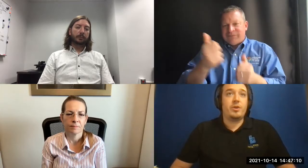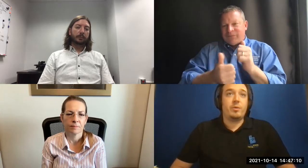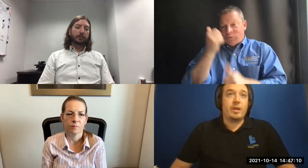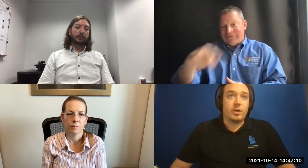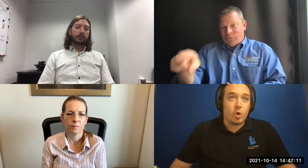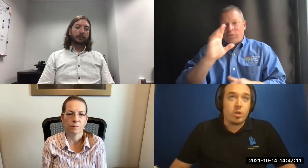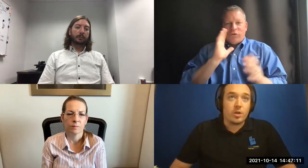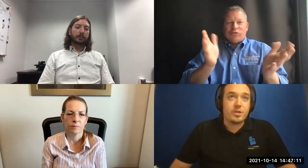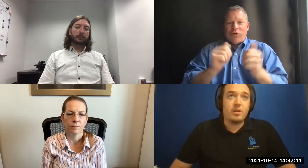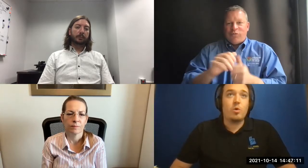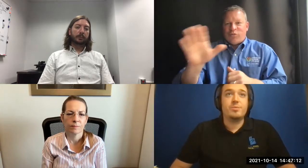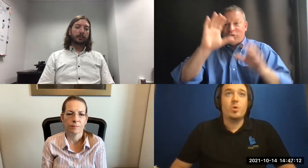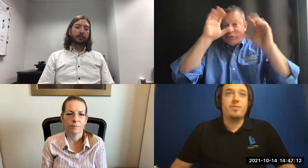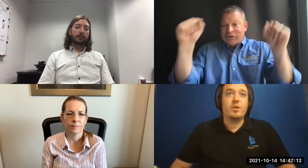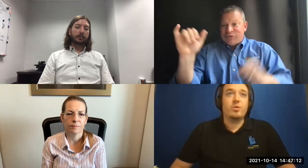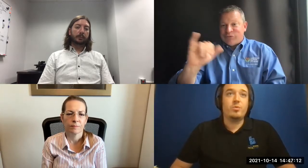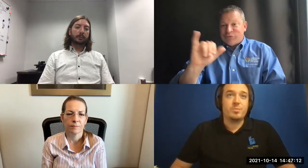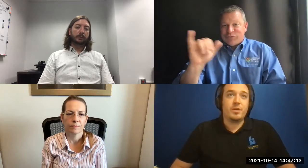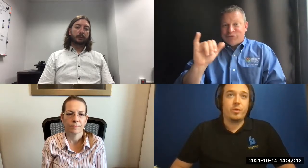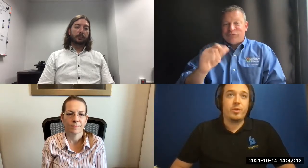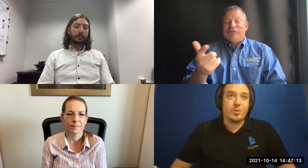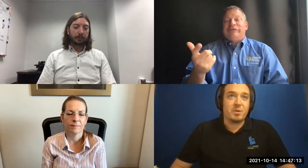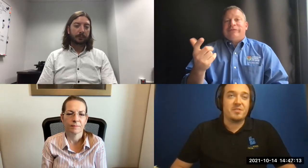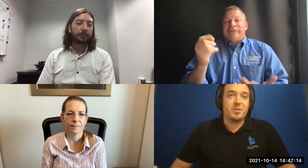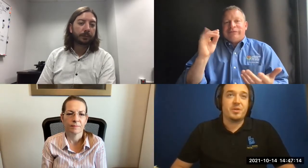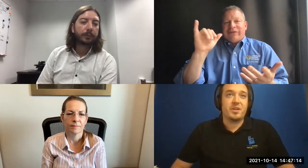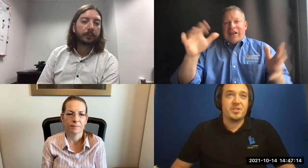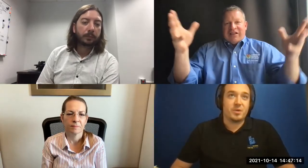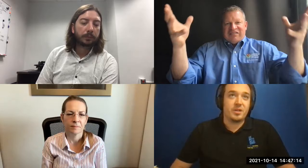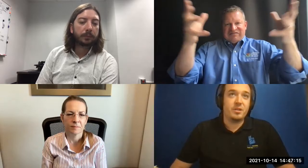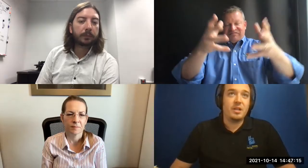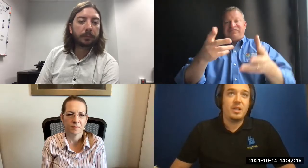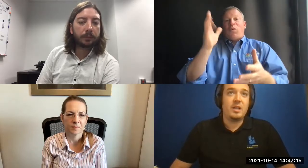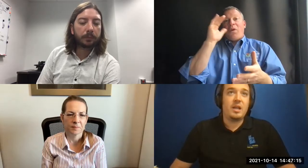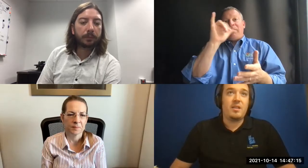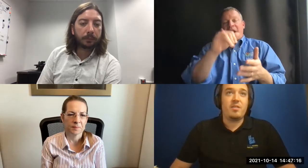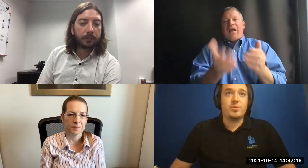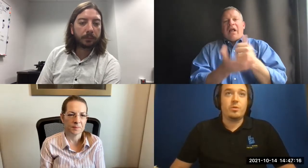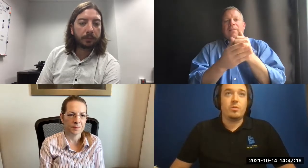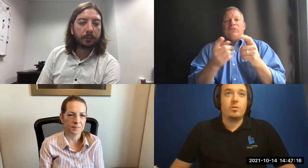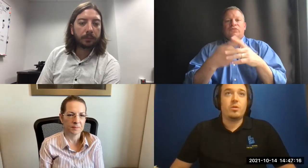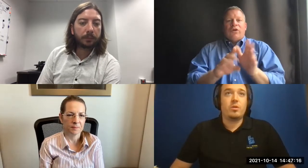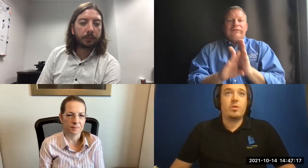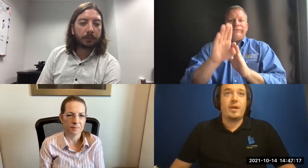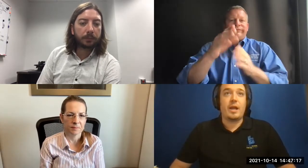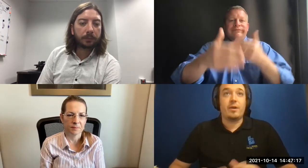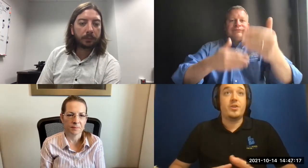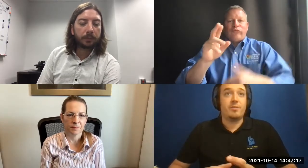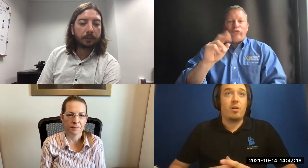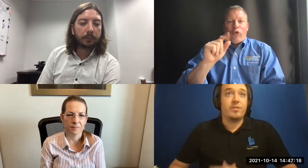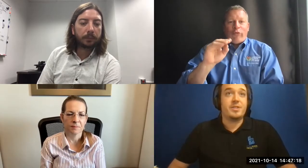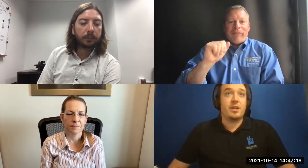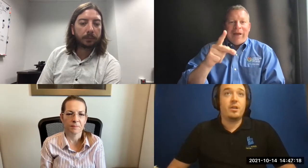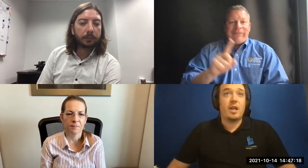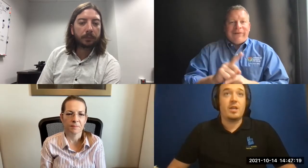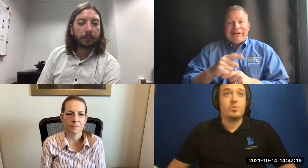We want to make sure everyone can hear your thoughts. And of course, most of you will speak with your respective superintendents as well. And this will create an aggregation